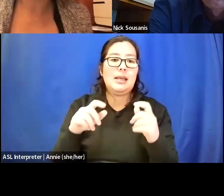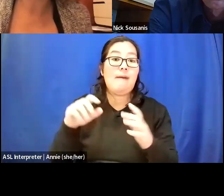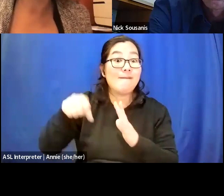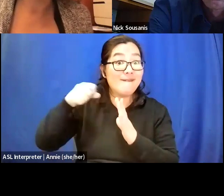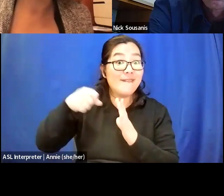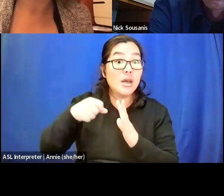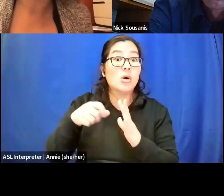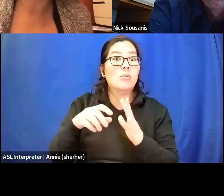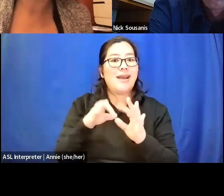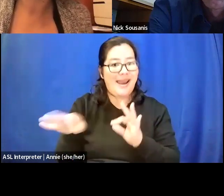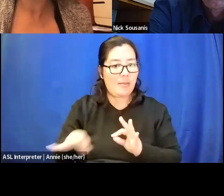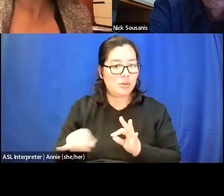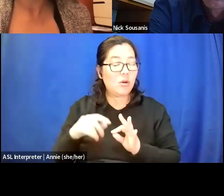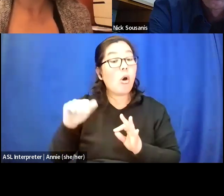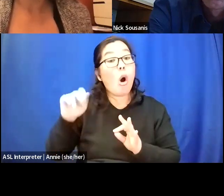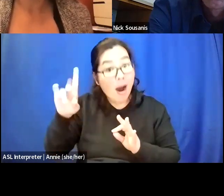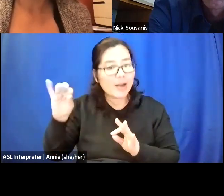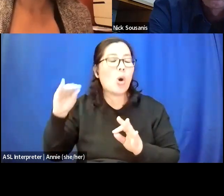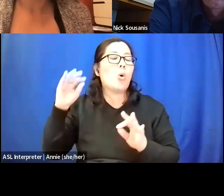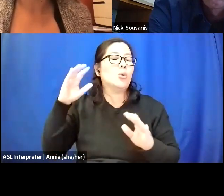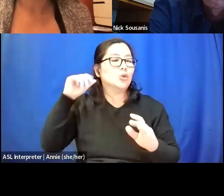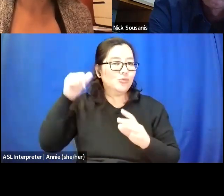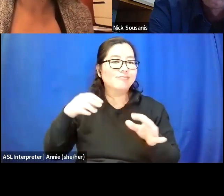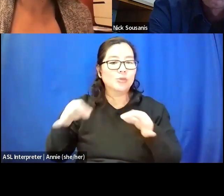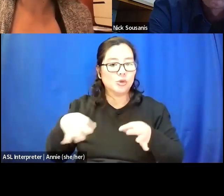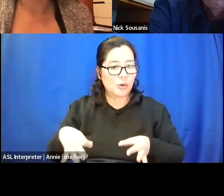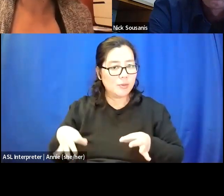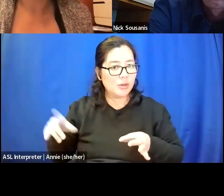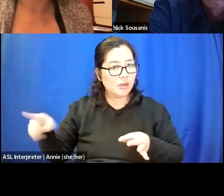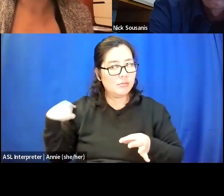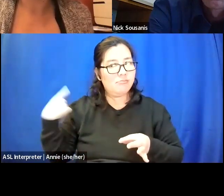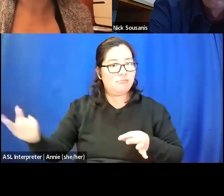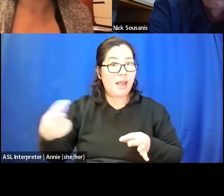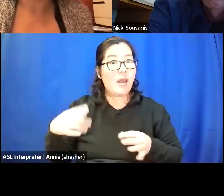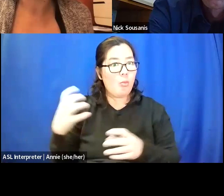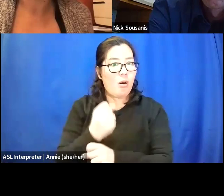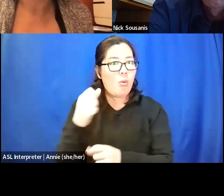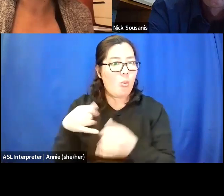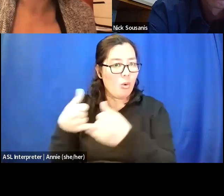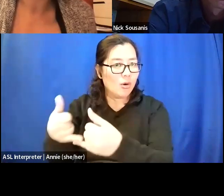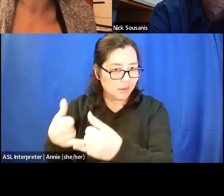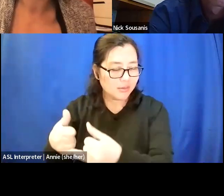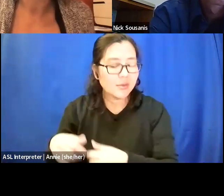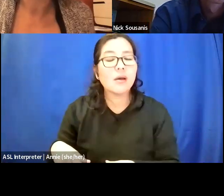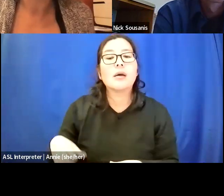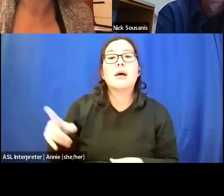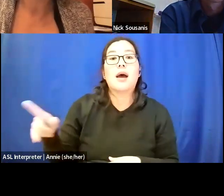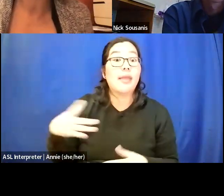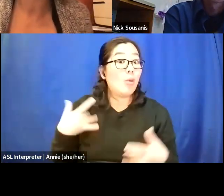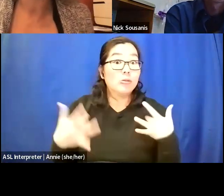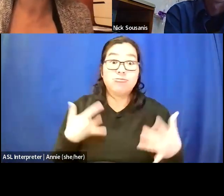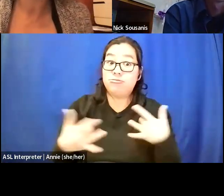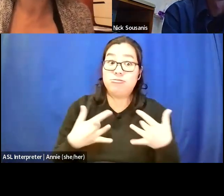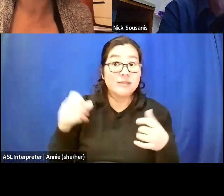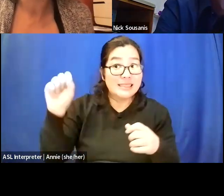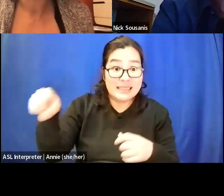They've won awards for their audio description. And really wonderfully, they were very enthusiastic about like